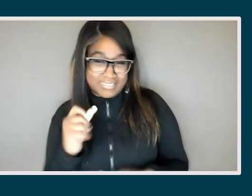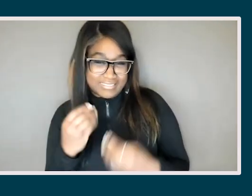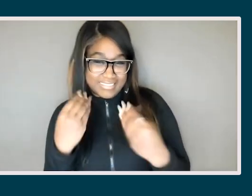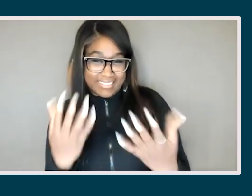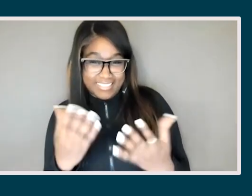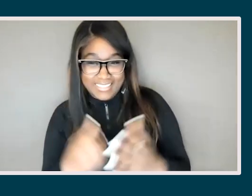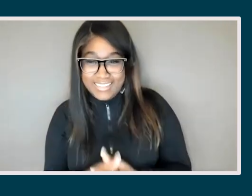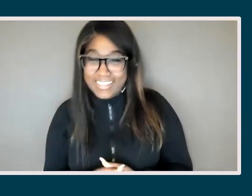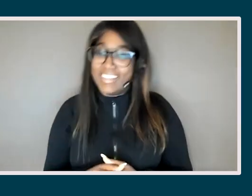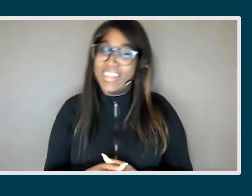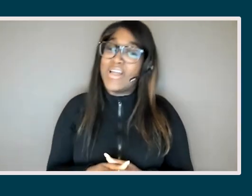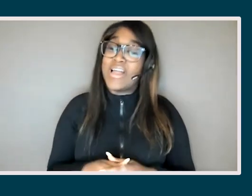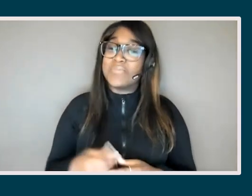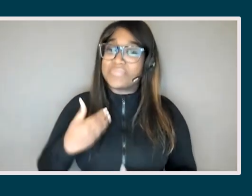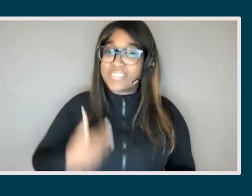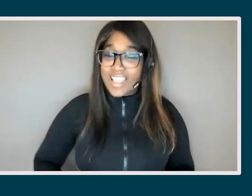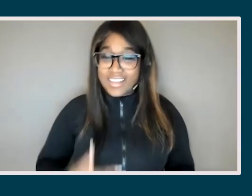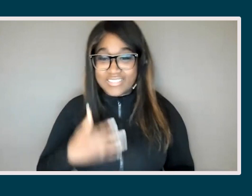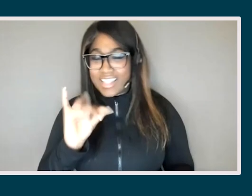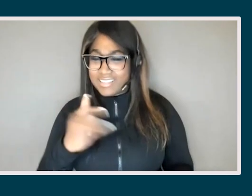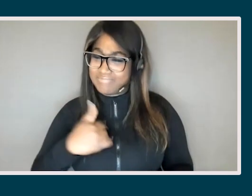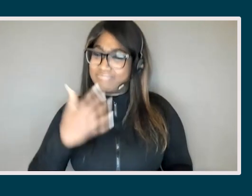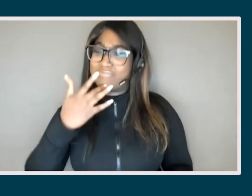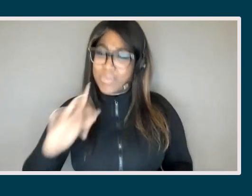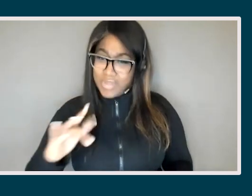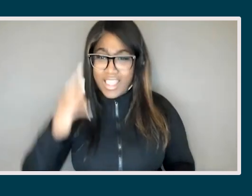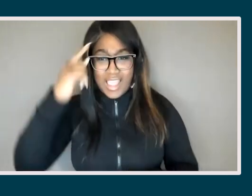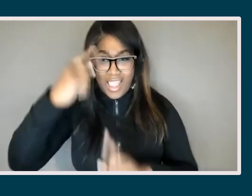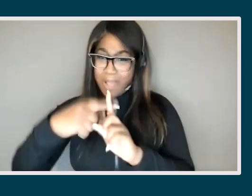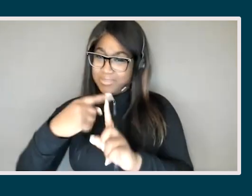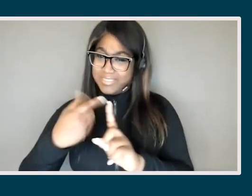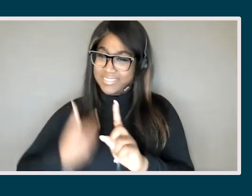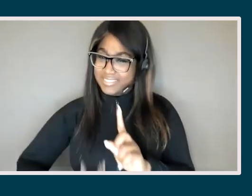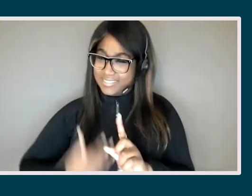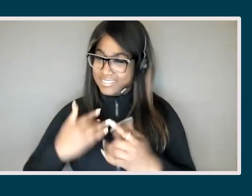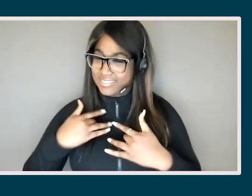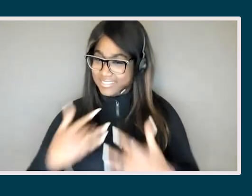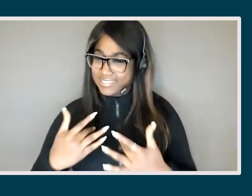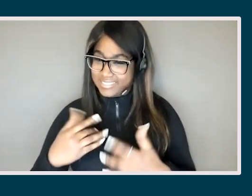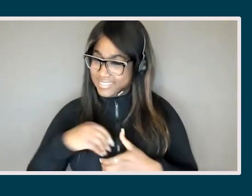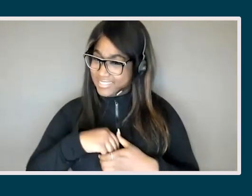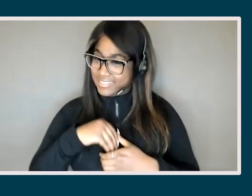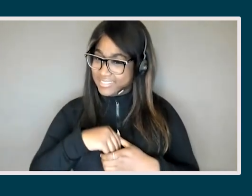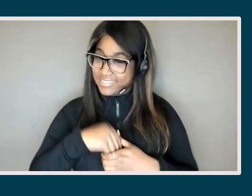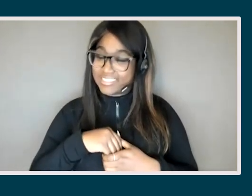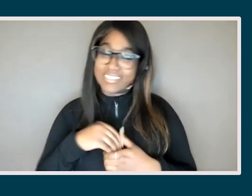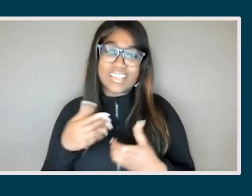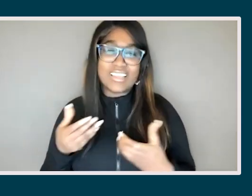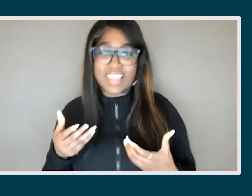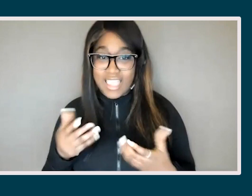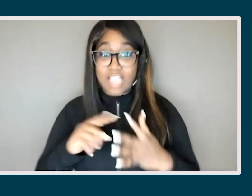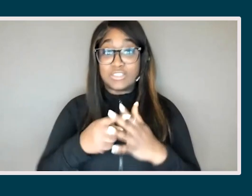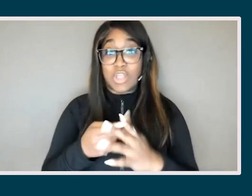I think I am very fortunate in that I am an optimist by nature. So I sort of start